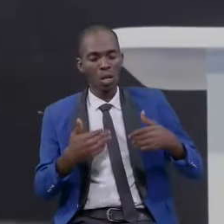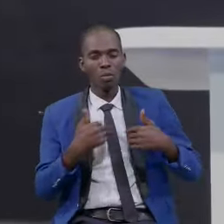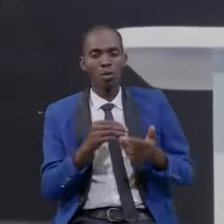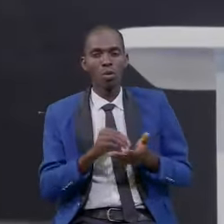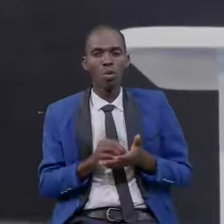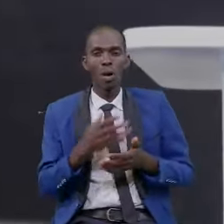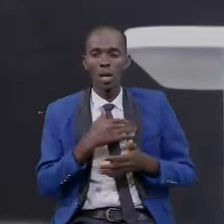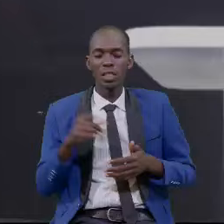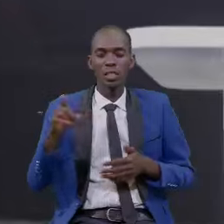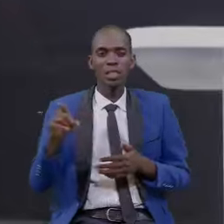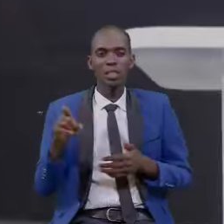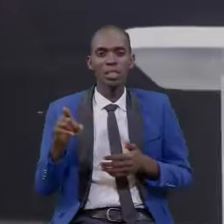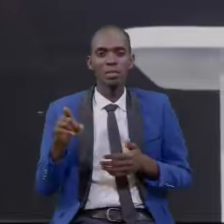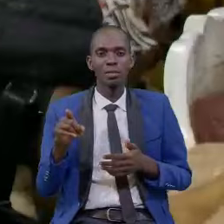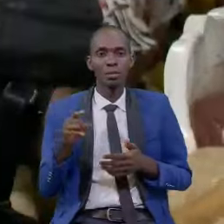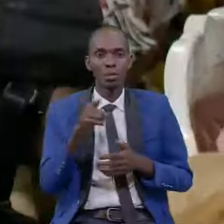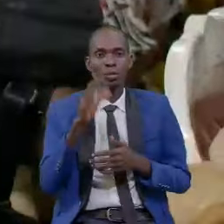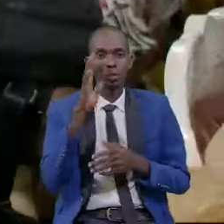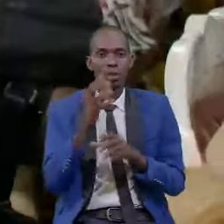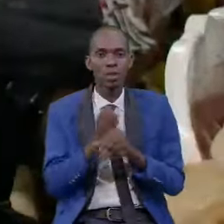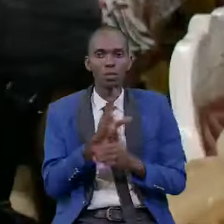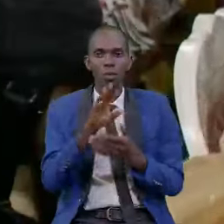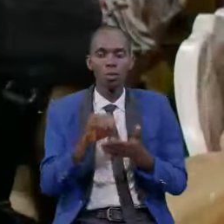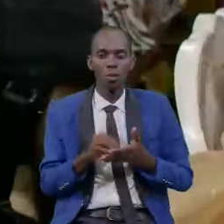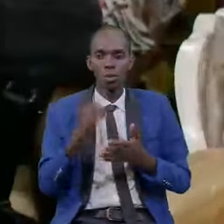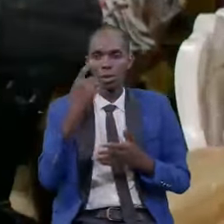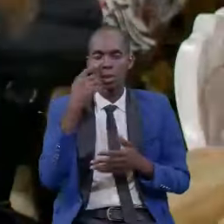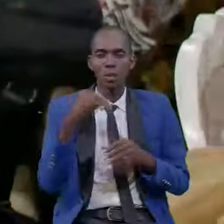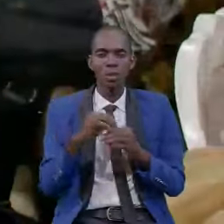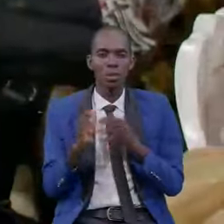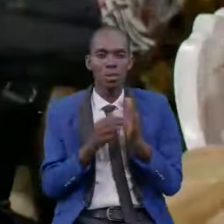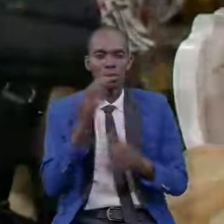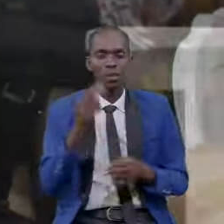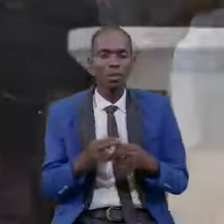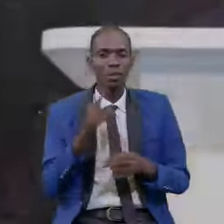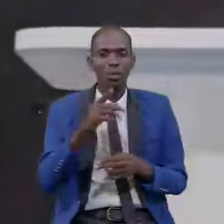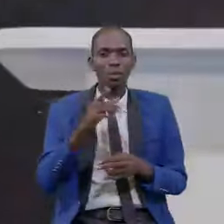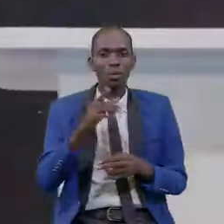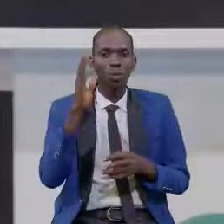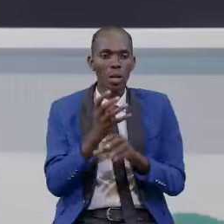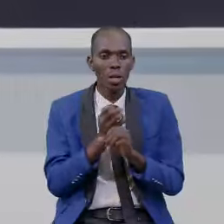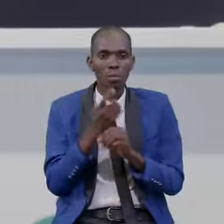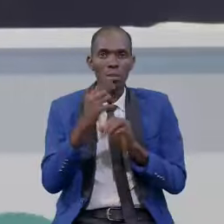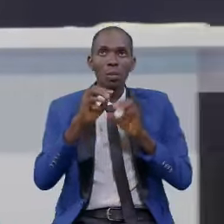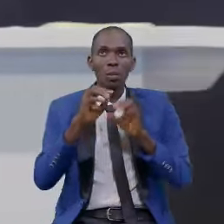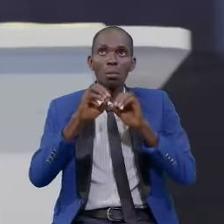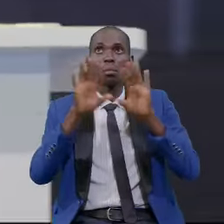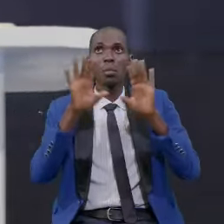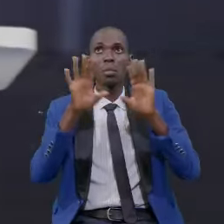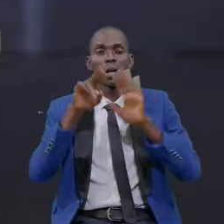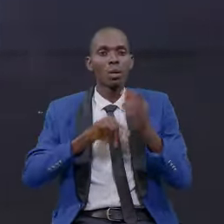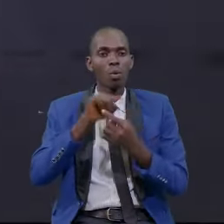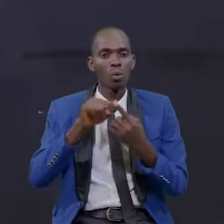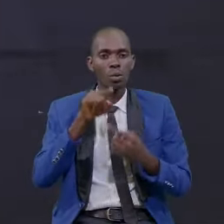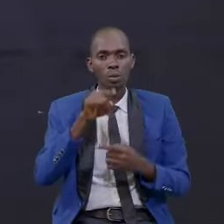mine. You receive your own sight. You receive the brightness when you open your